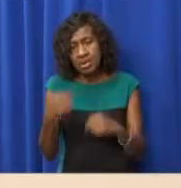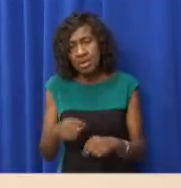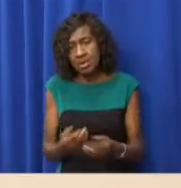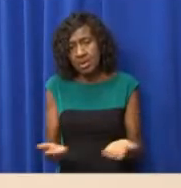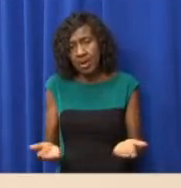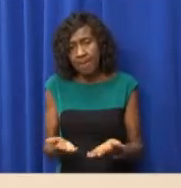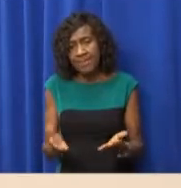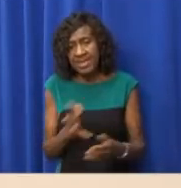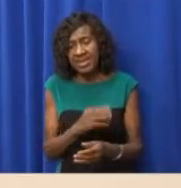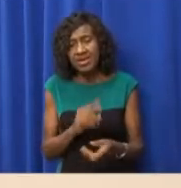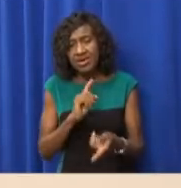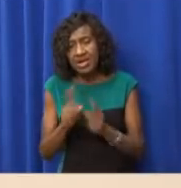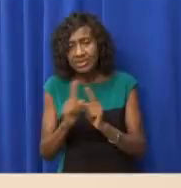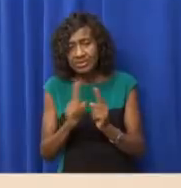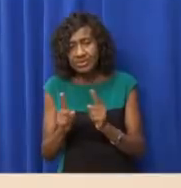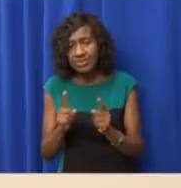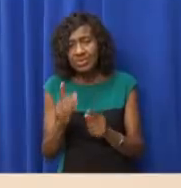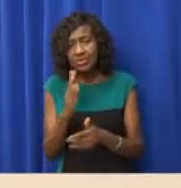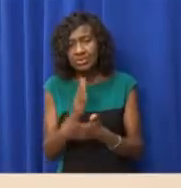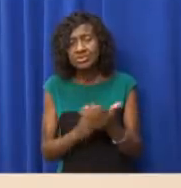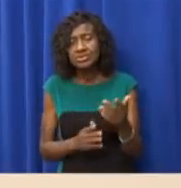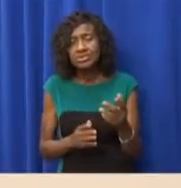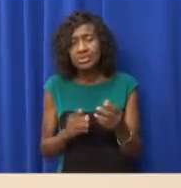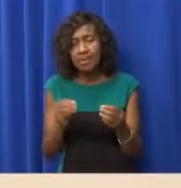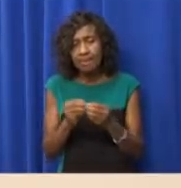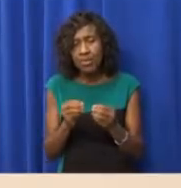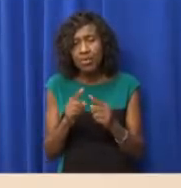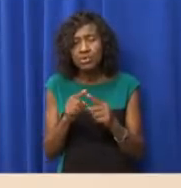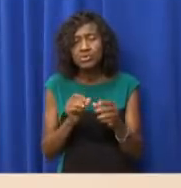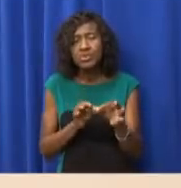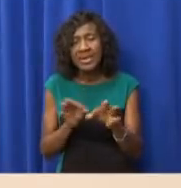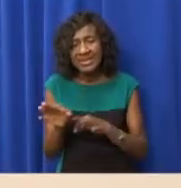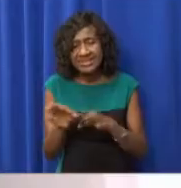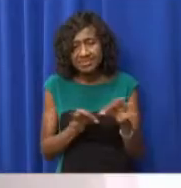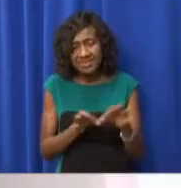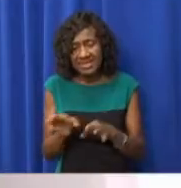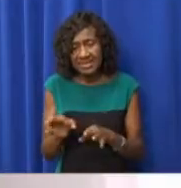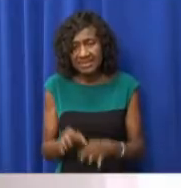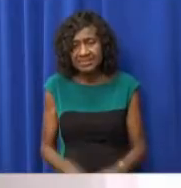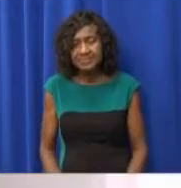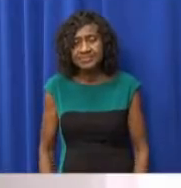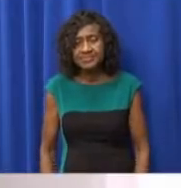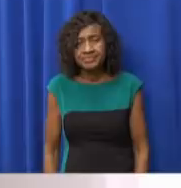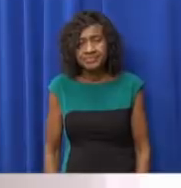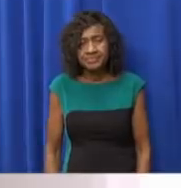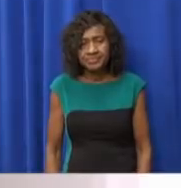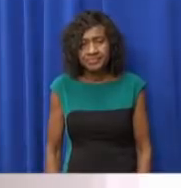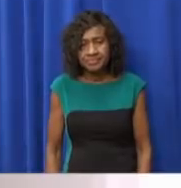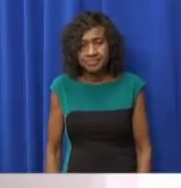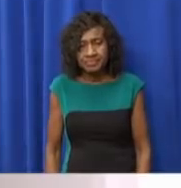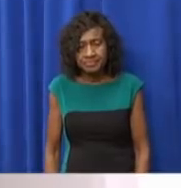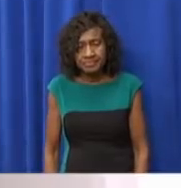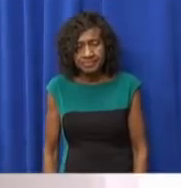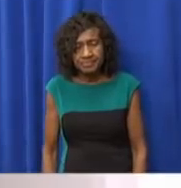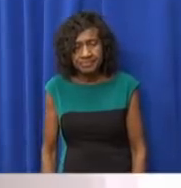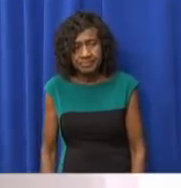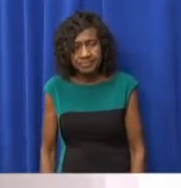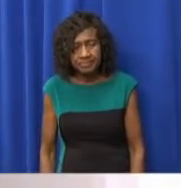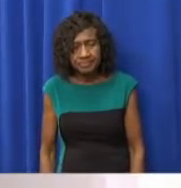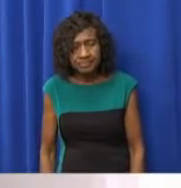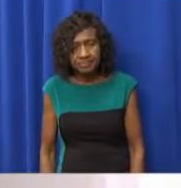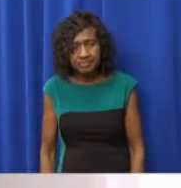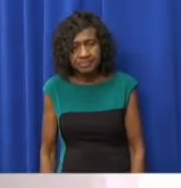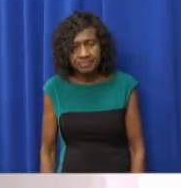things. Okay? Okay. Thank you very much. My last question, Donna, is for the Minister of Education. I haven't asked a